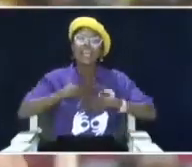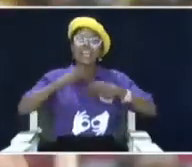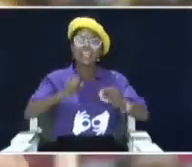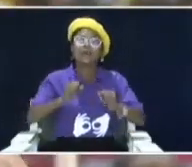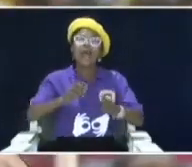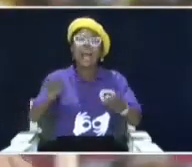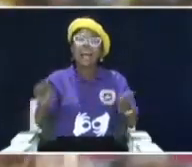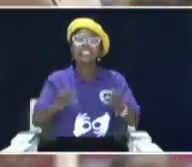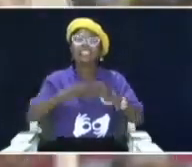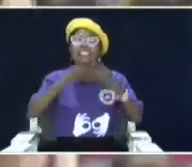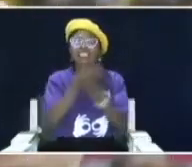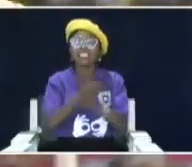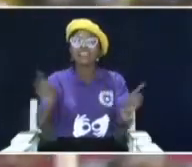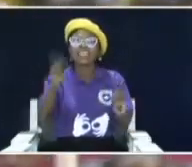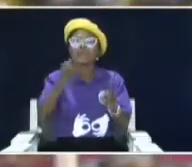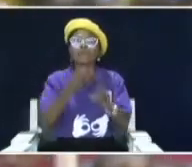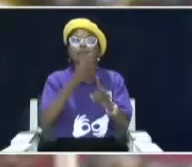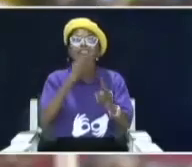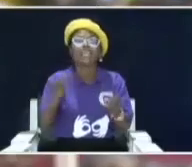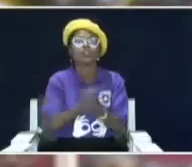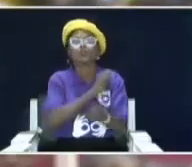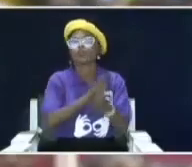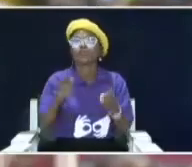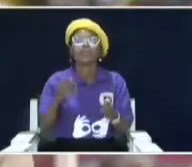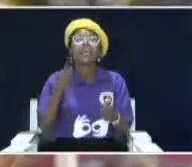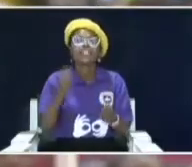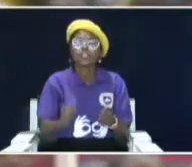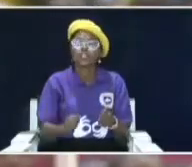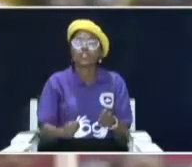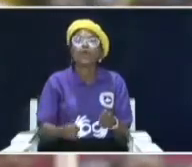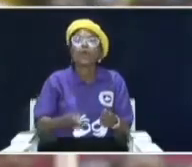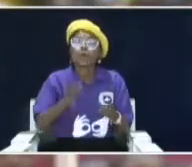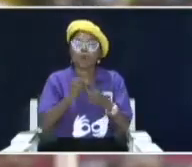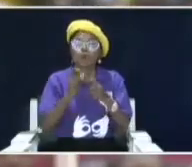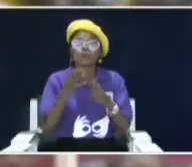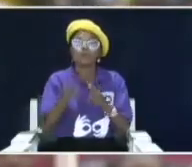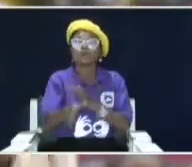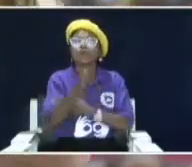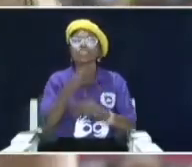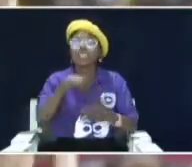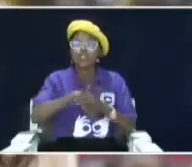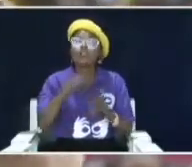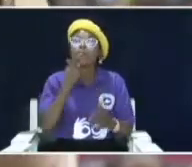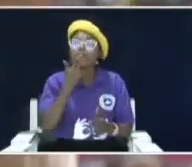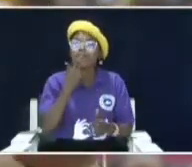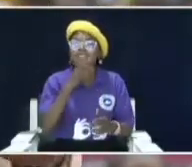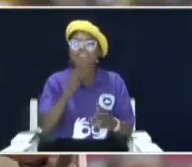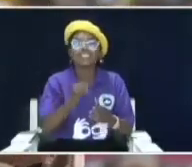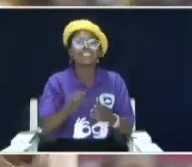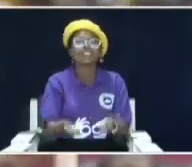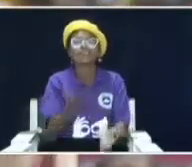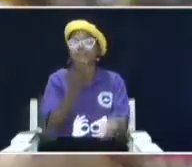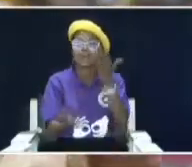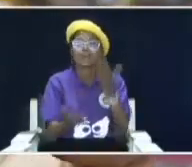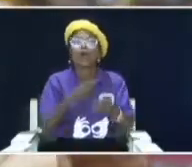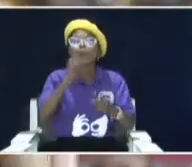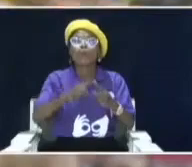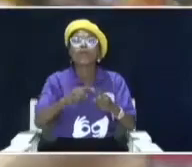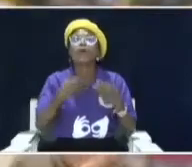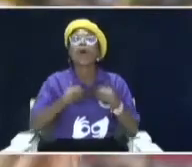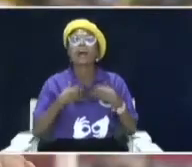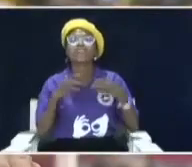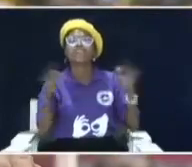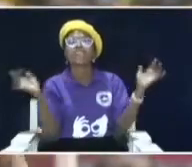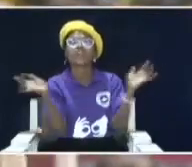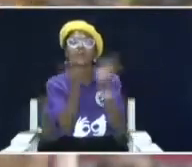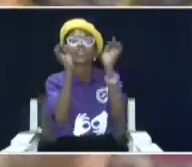what? The word of God in your mouth is fire. When it gets in contact with anything, it